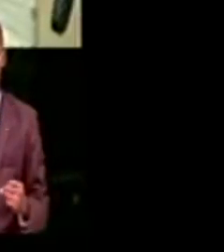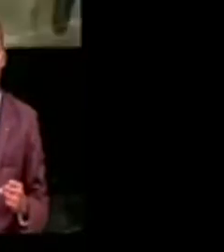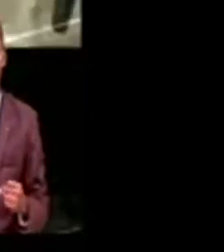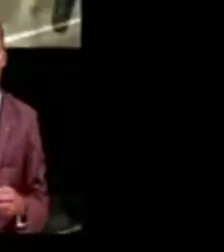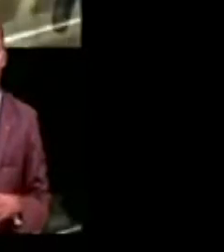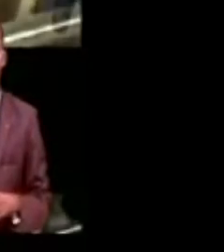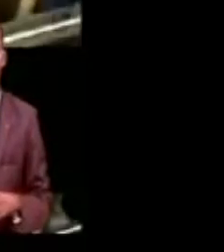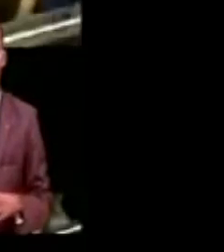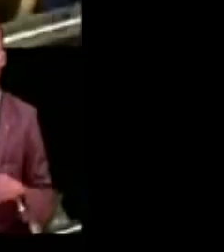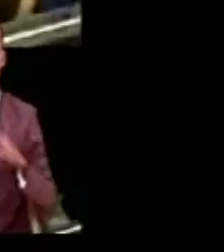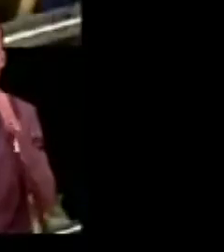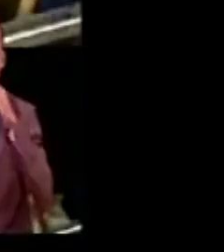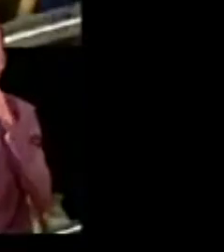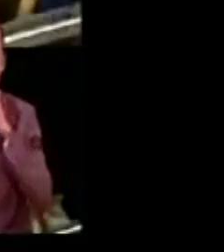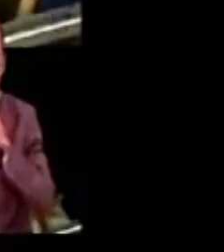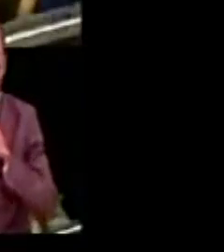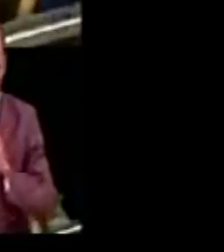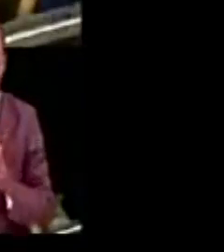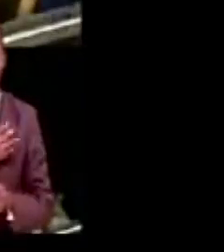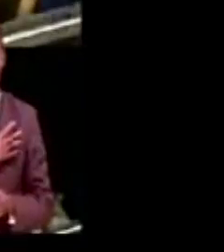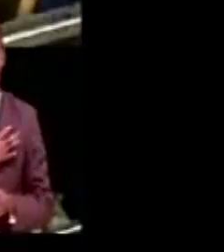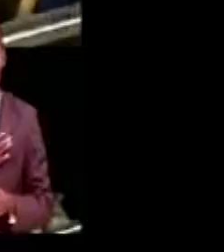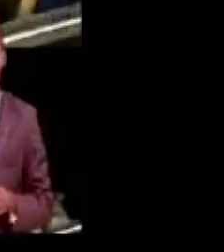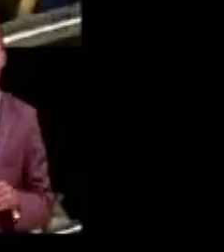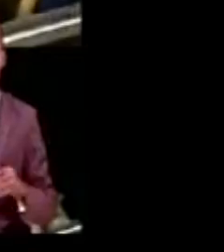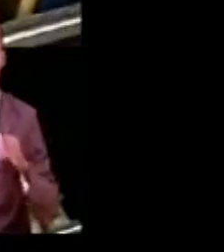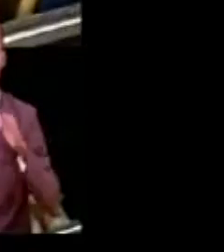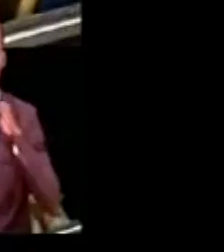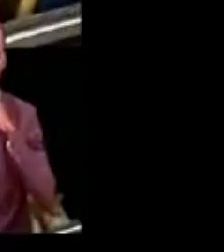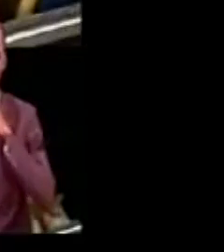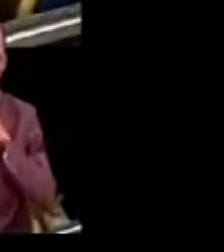evermore. Christ Jesus had the